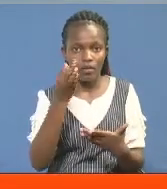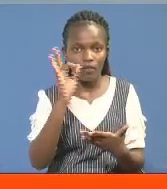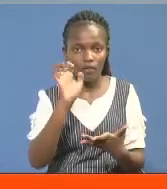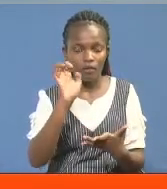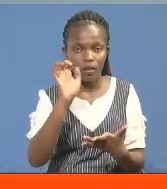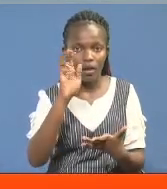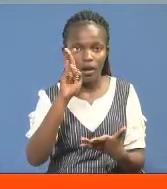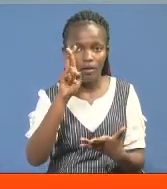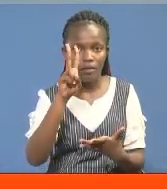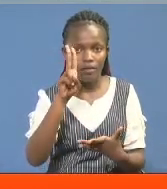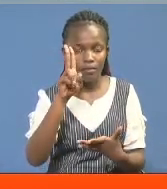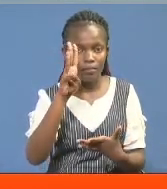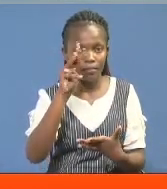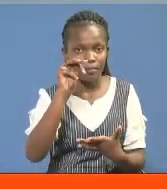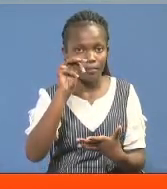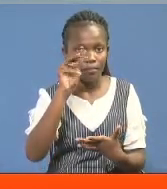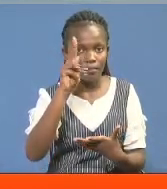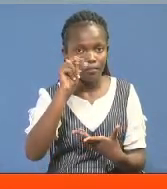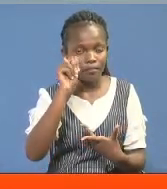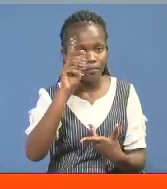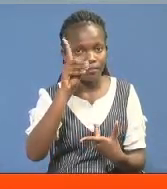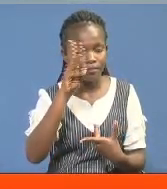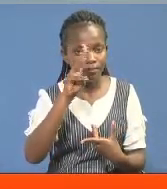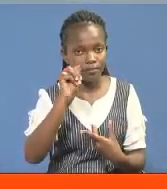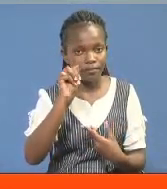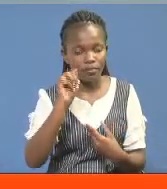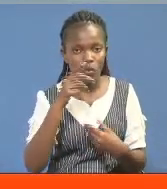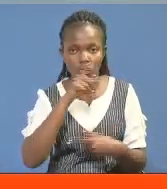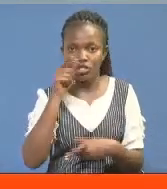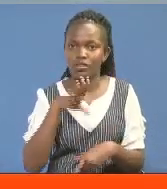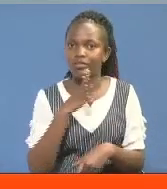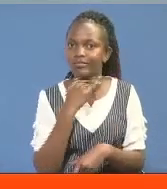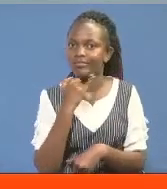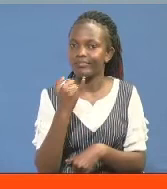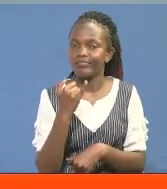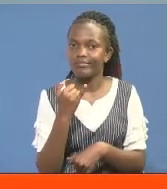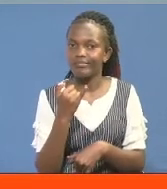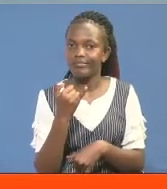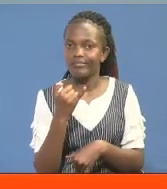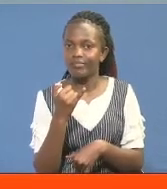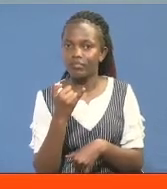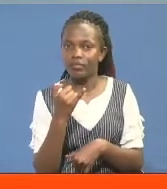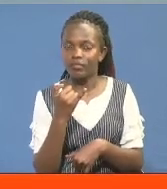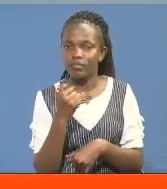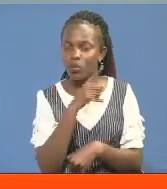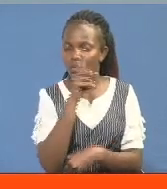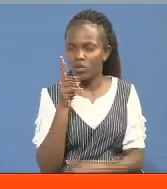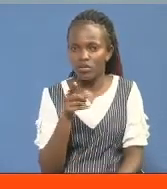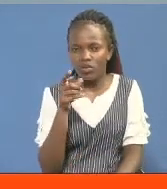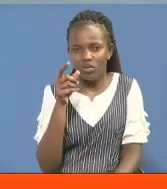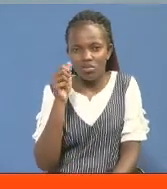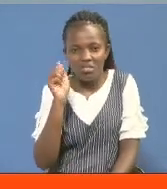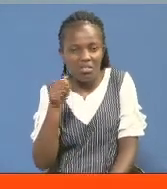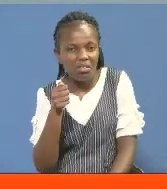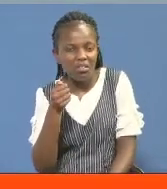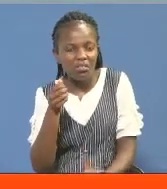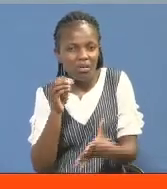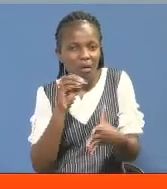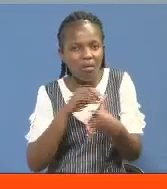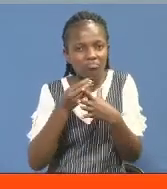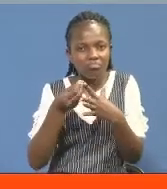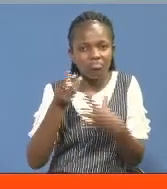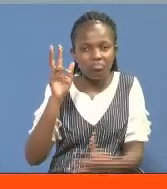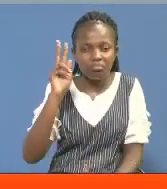conducted sometime this year, the question has been whether the referendum should be a question of yes or no, or multiple